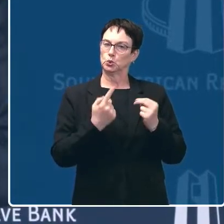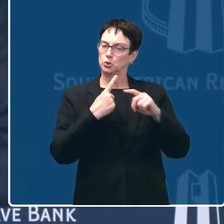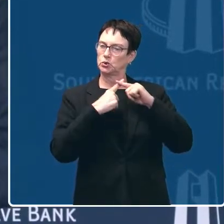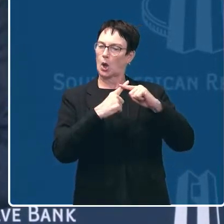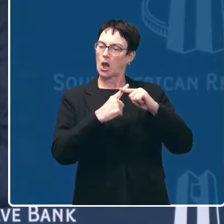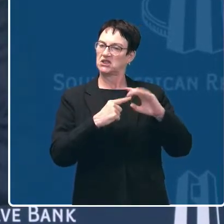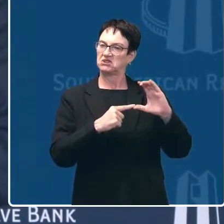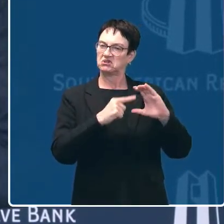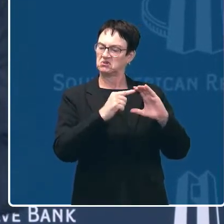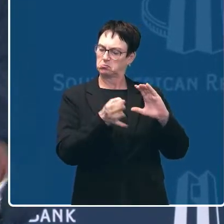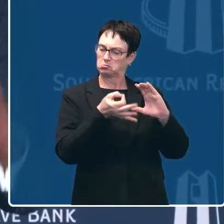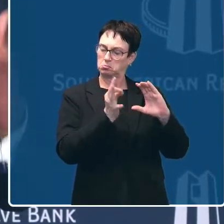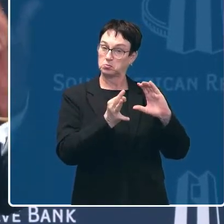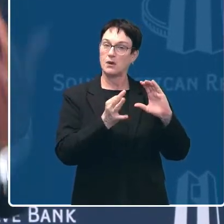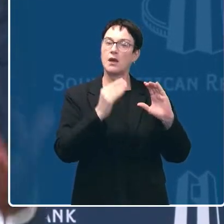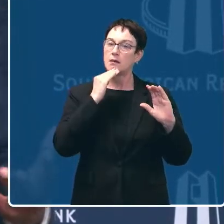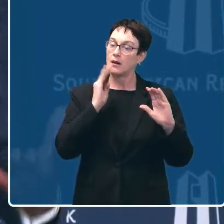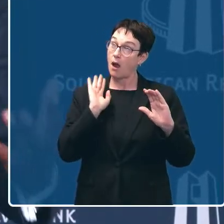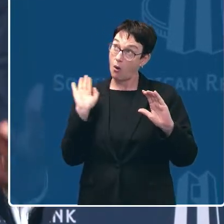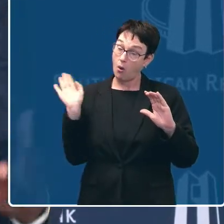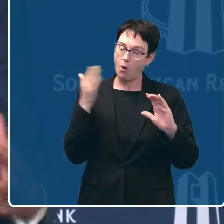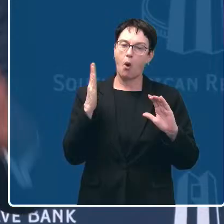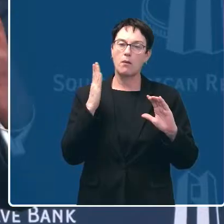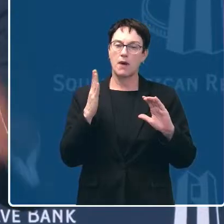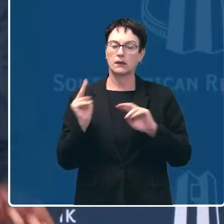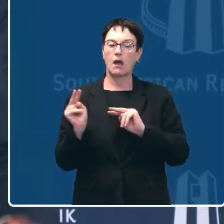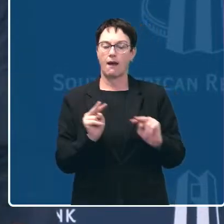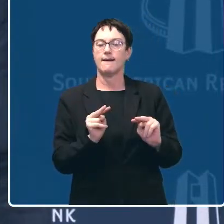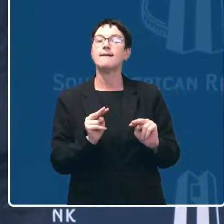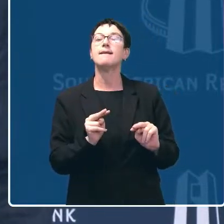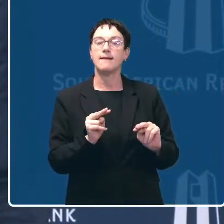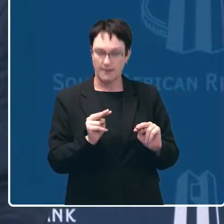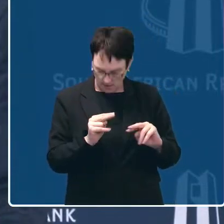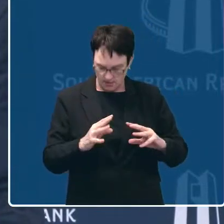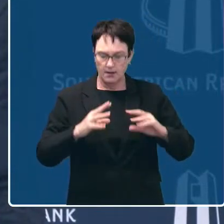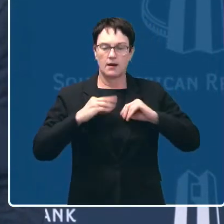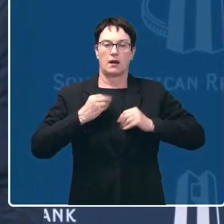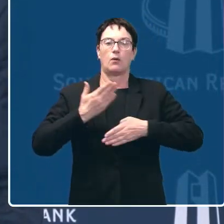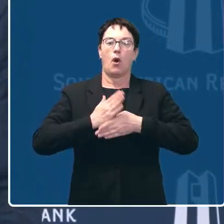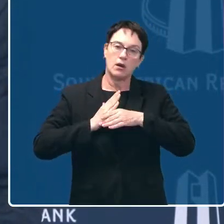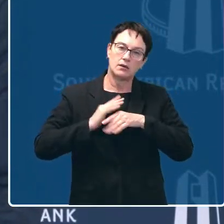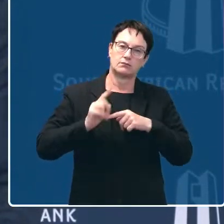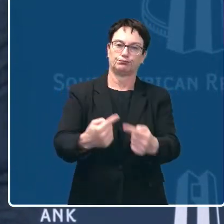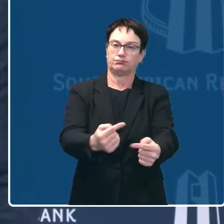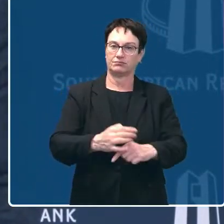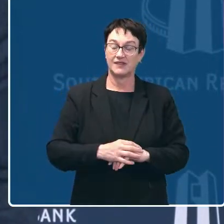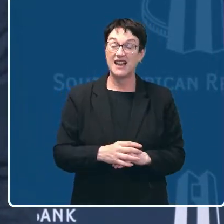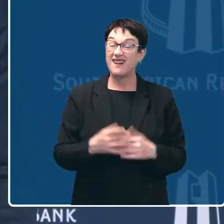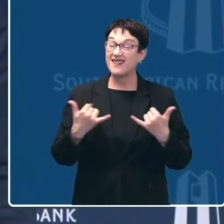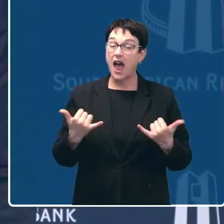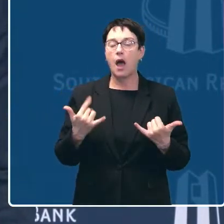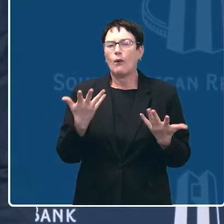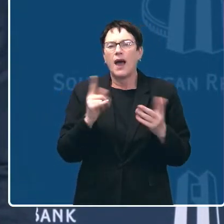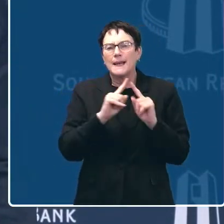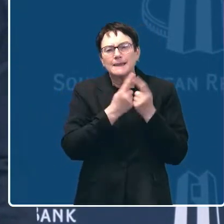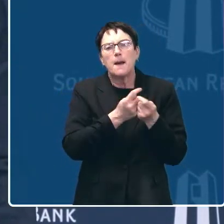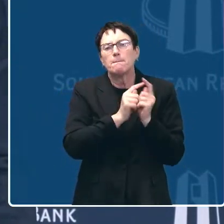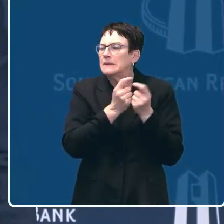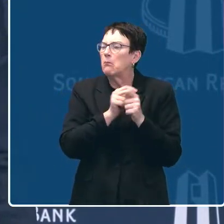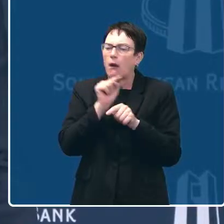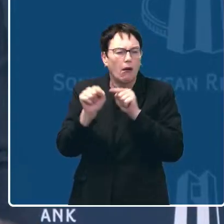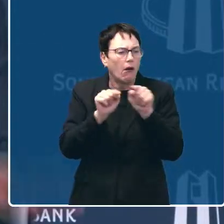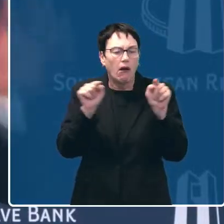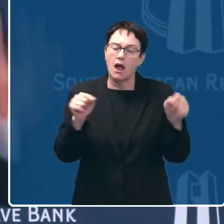with a new lower target. So for now, the teams must do their work and make